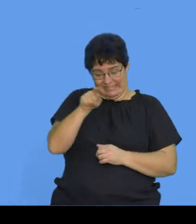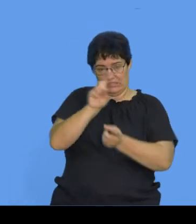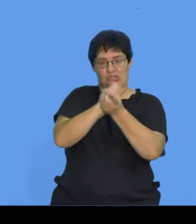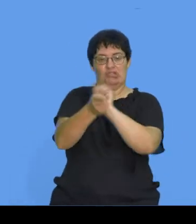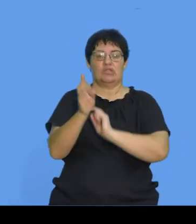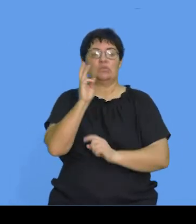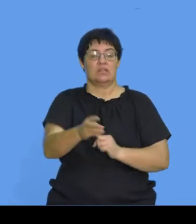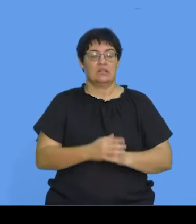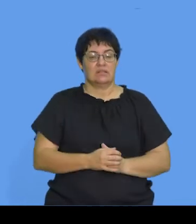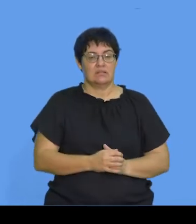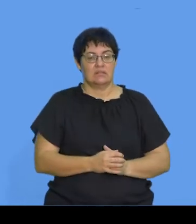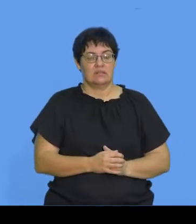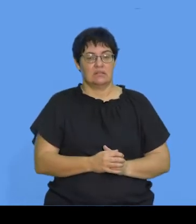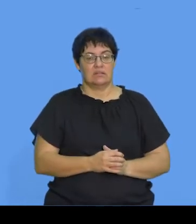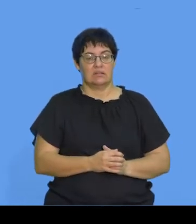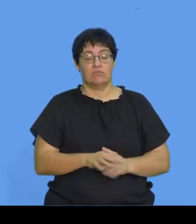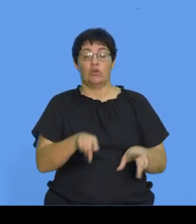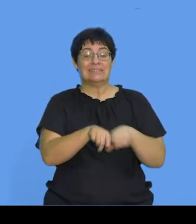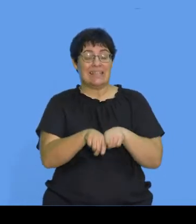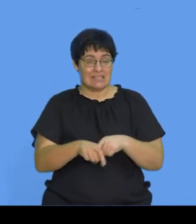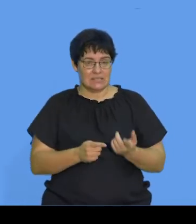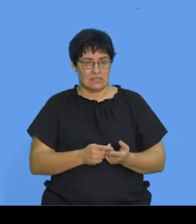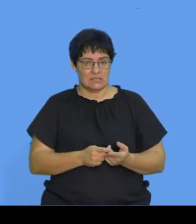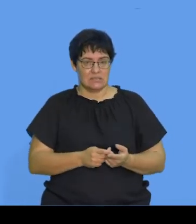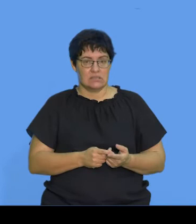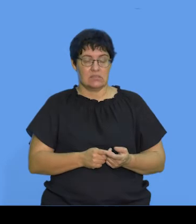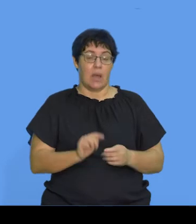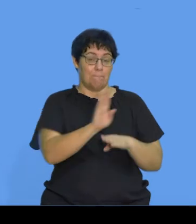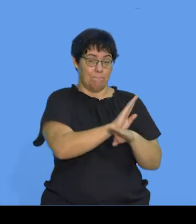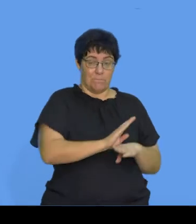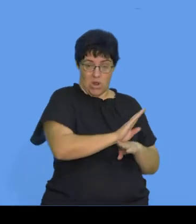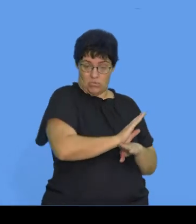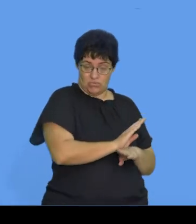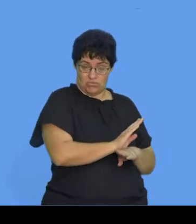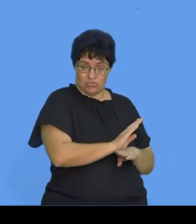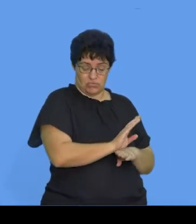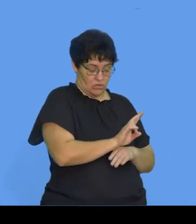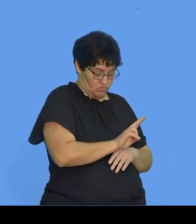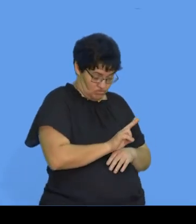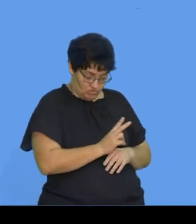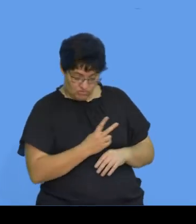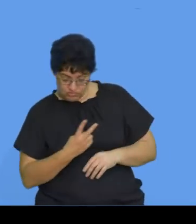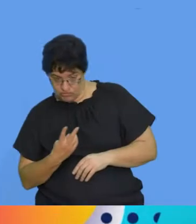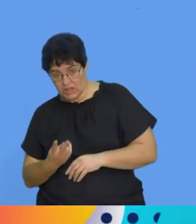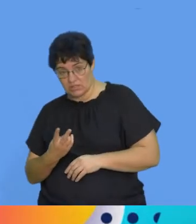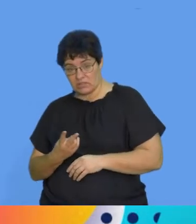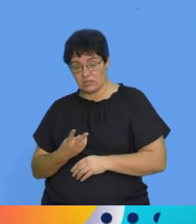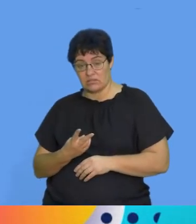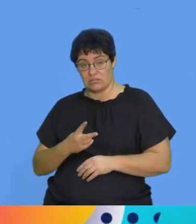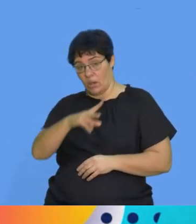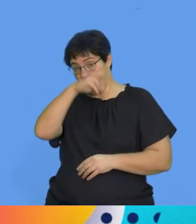Right, that's the color that it's going to change. So if you test something and it's brown originally, and